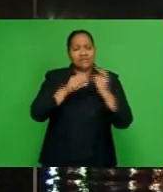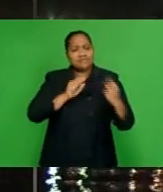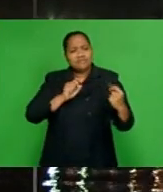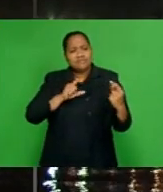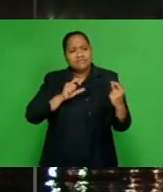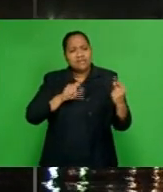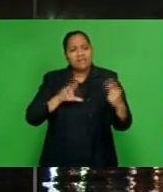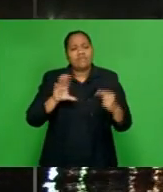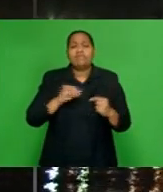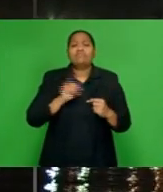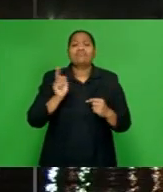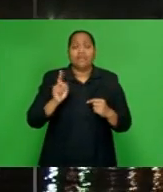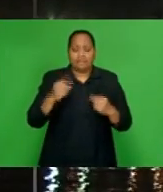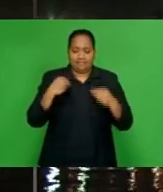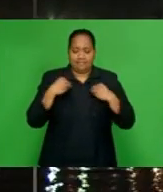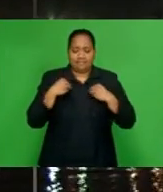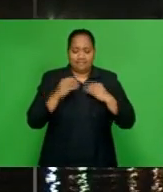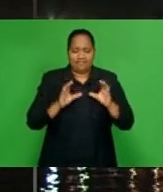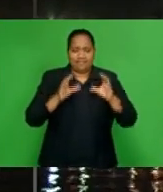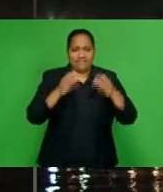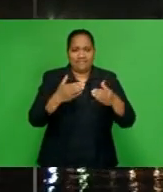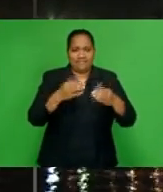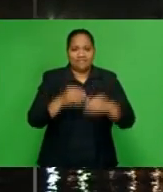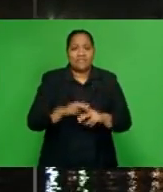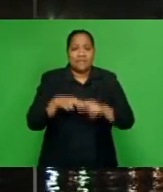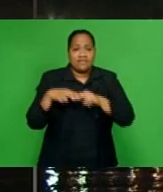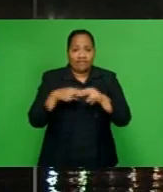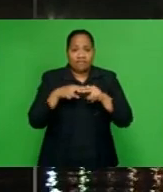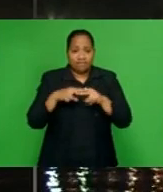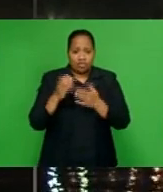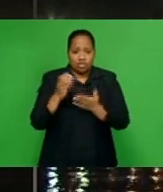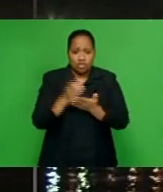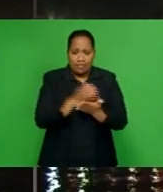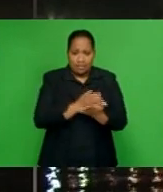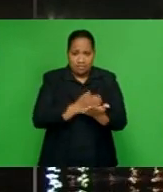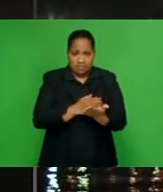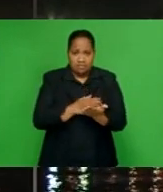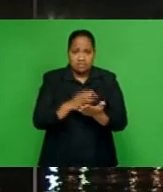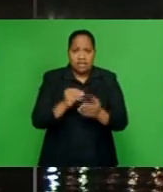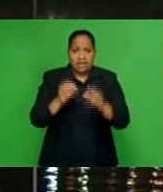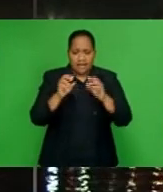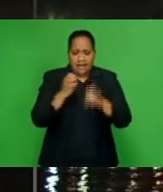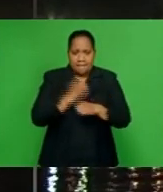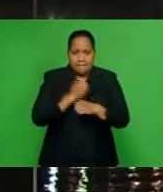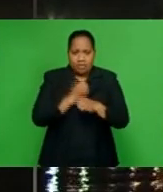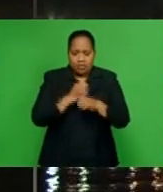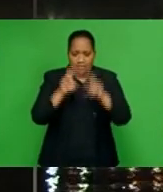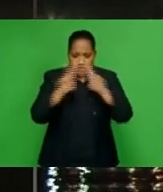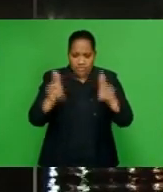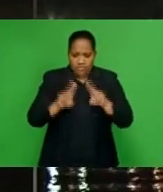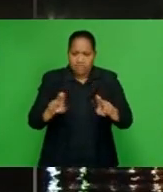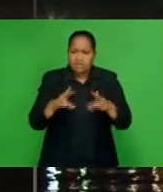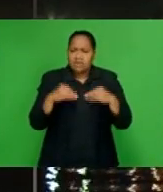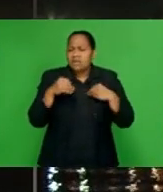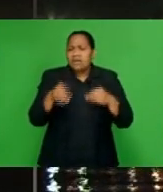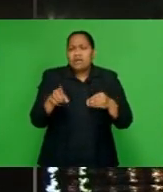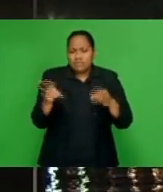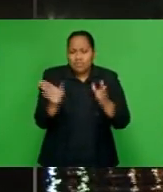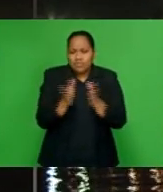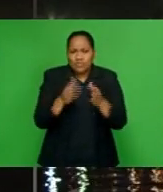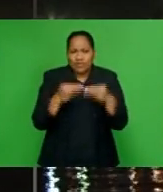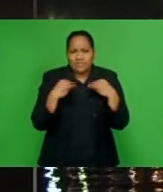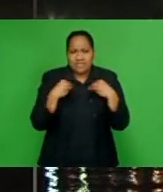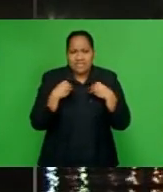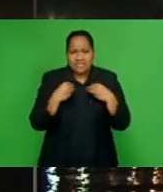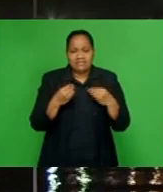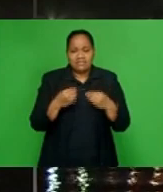sector. The Fiji Commerce and Employers Federation believes 60% of Fijian-owned micro, small and medium enterprises and